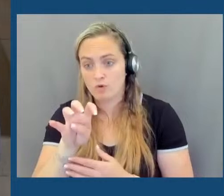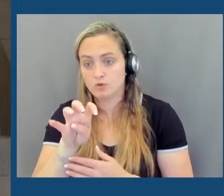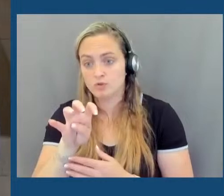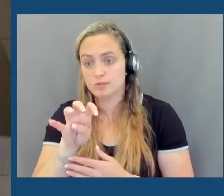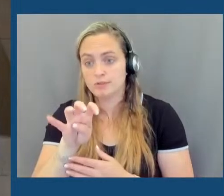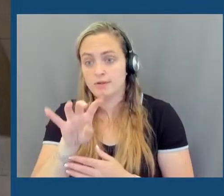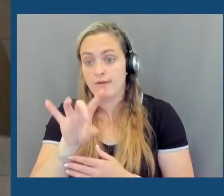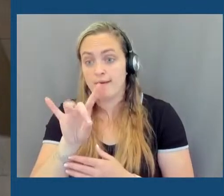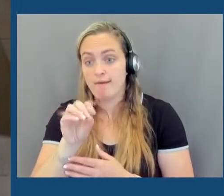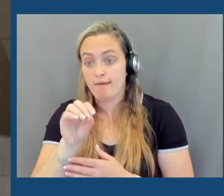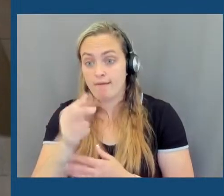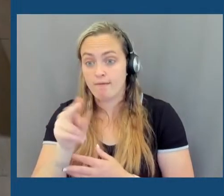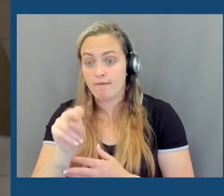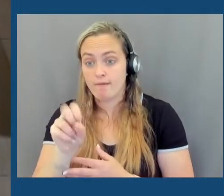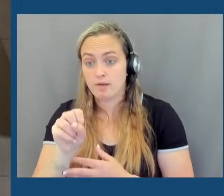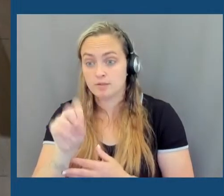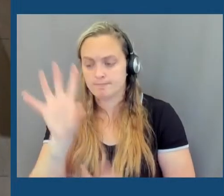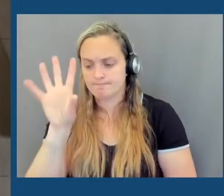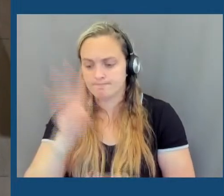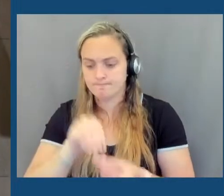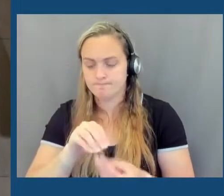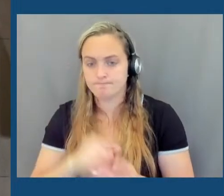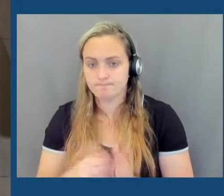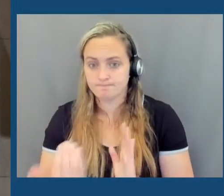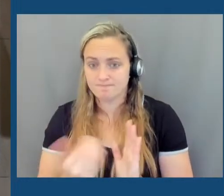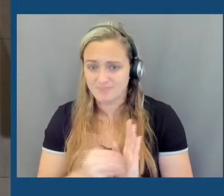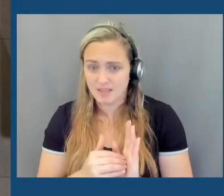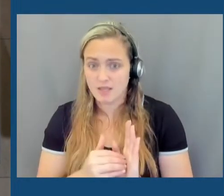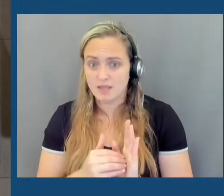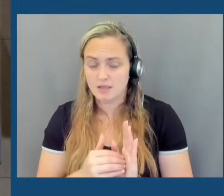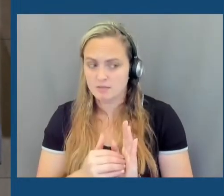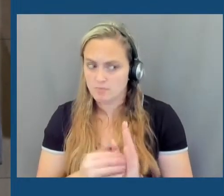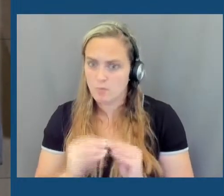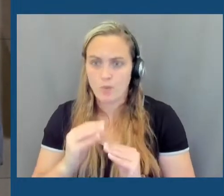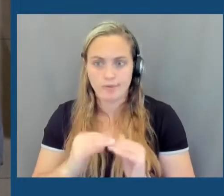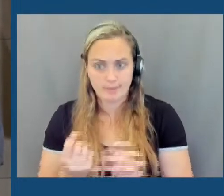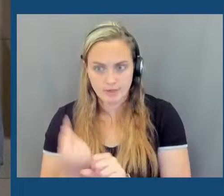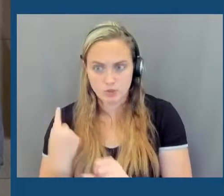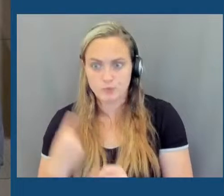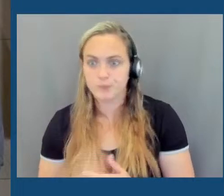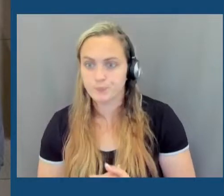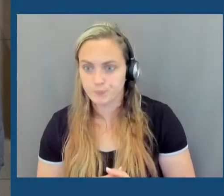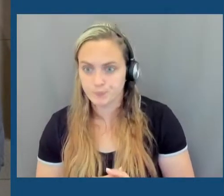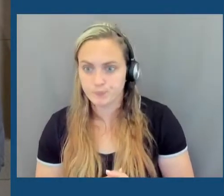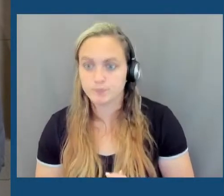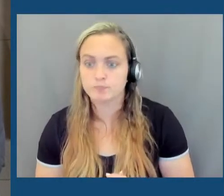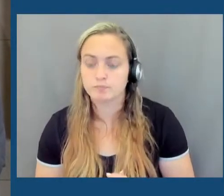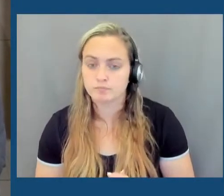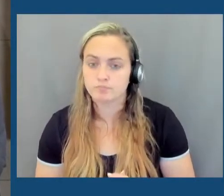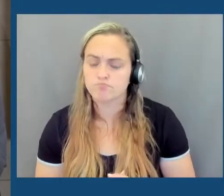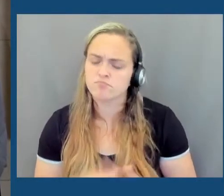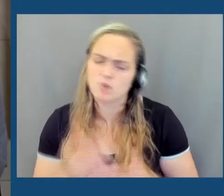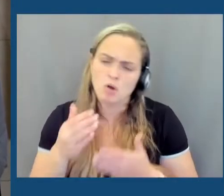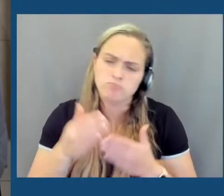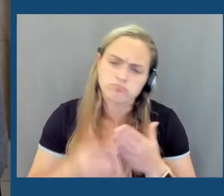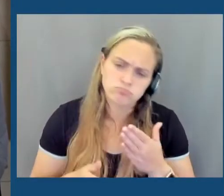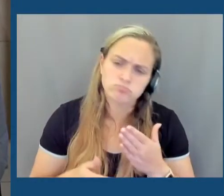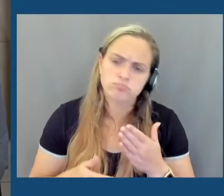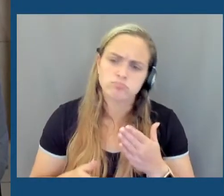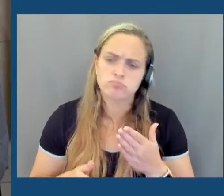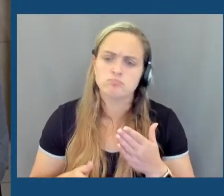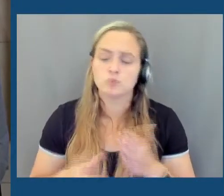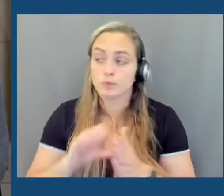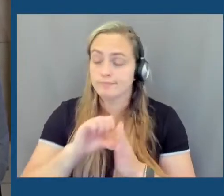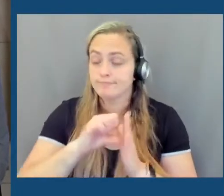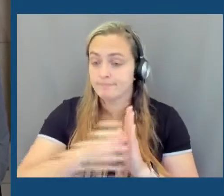1,480 guns, once again, ahead of last year's pace. So in closing, I simply want to